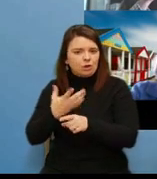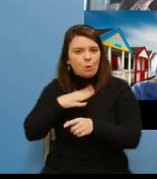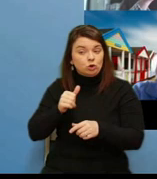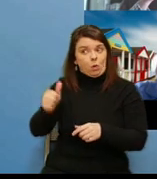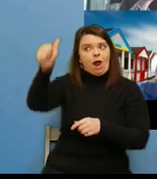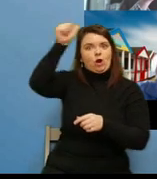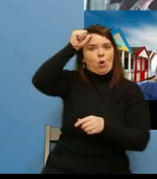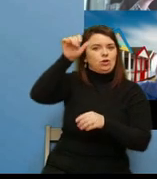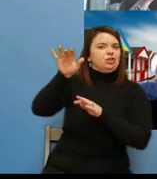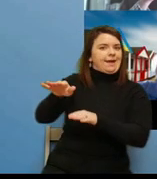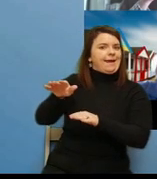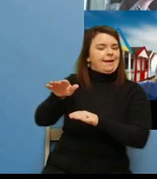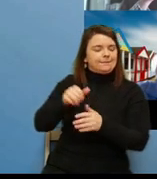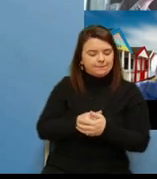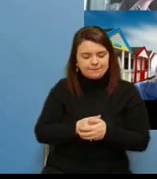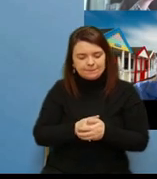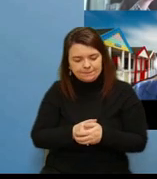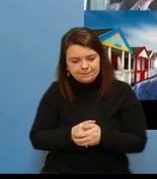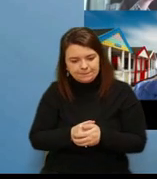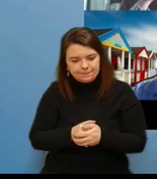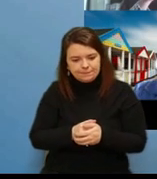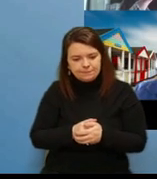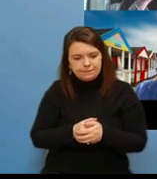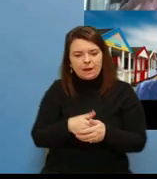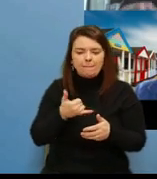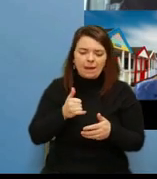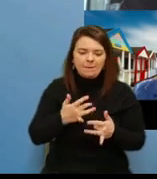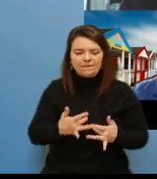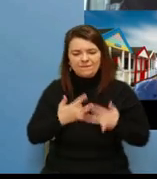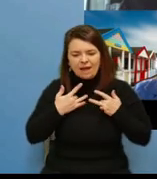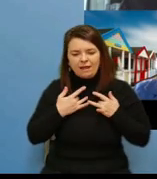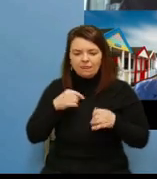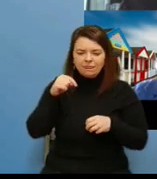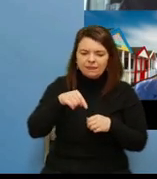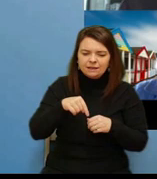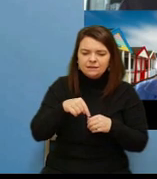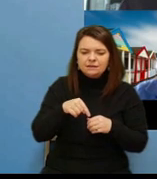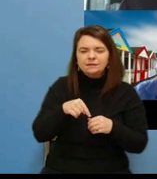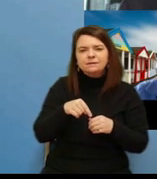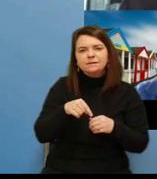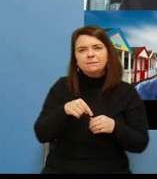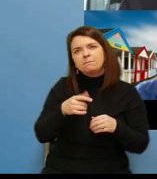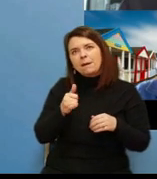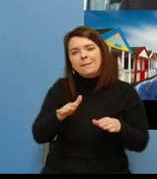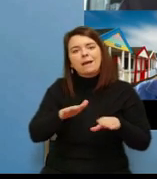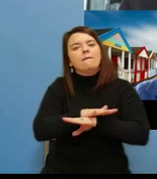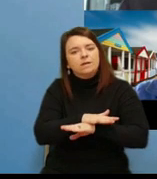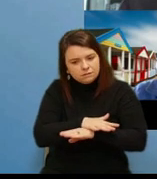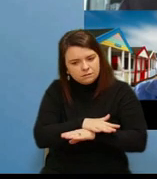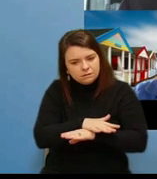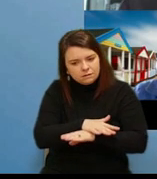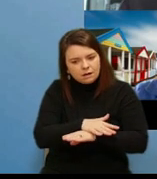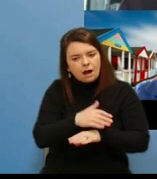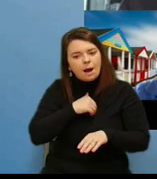they are noted, but just to sort of acknowledge those. It may be felt that this is